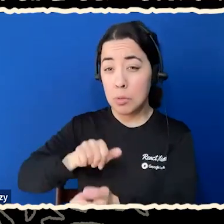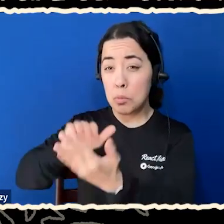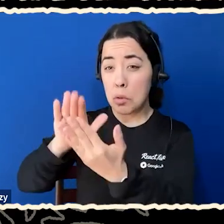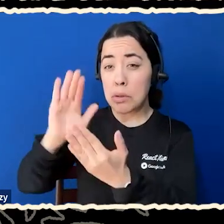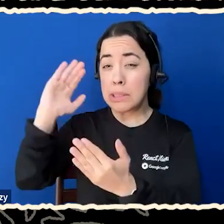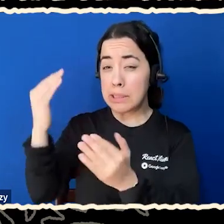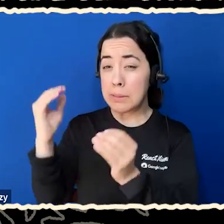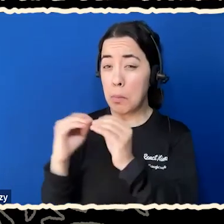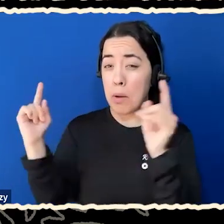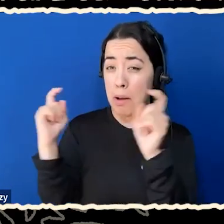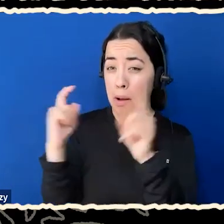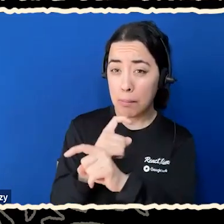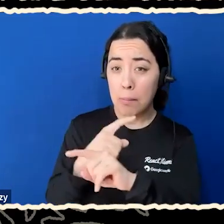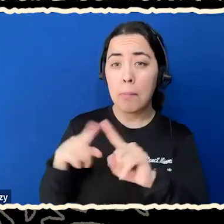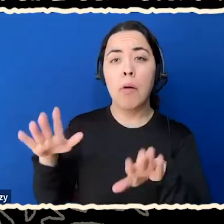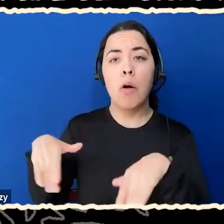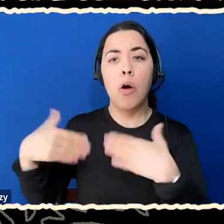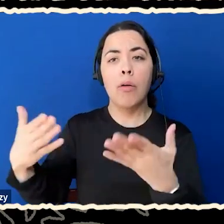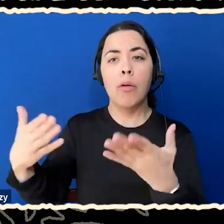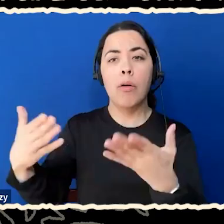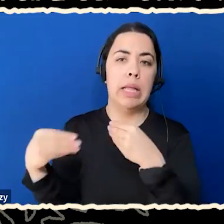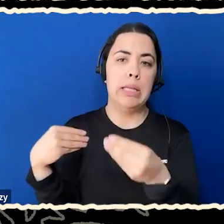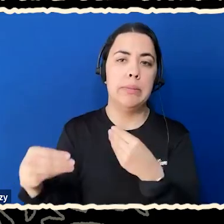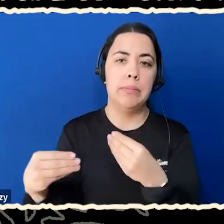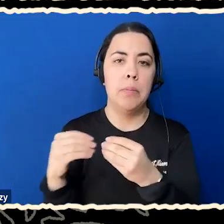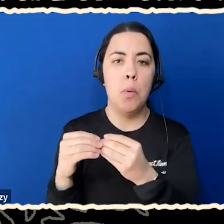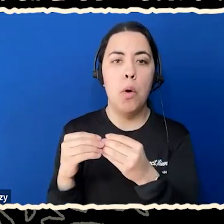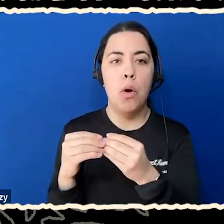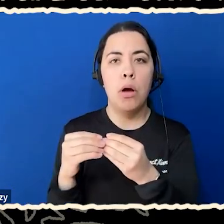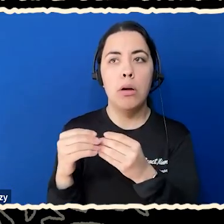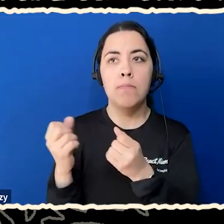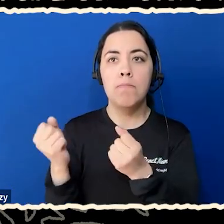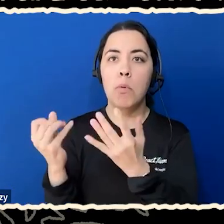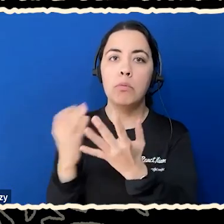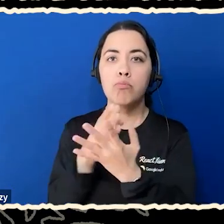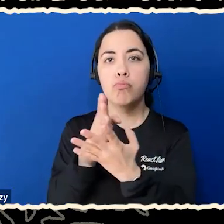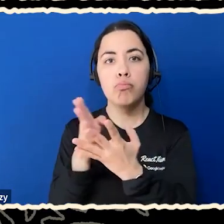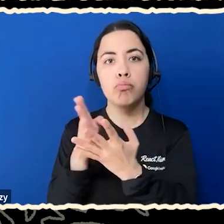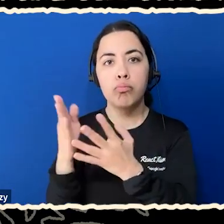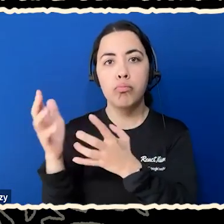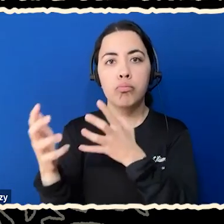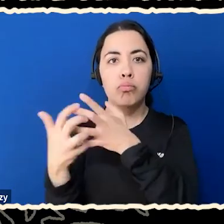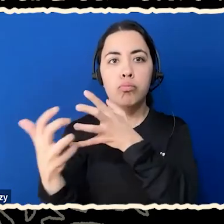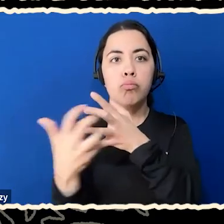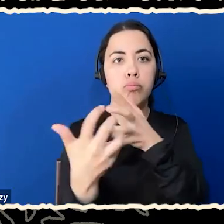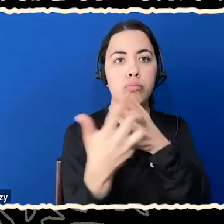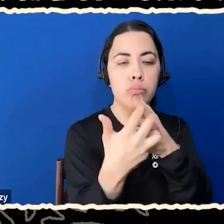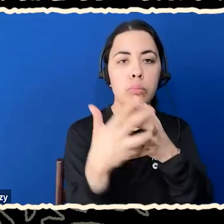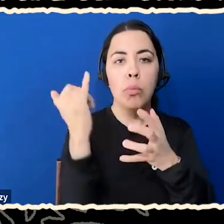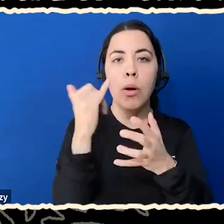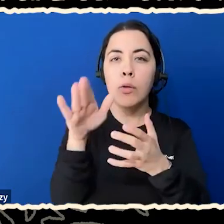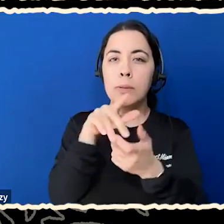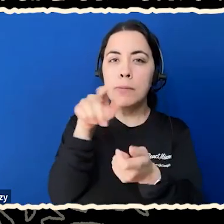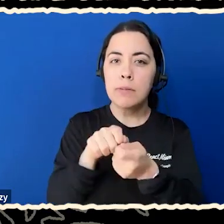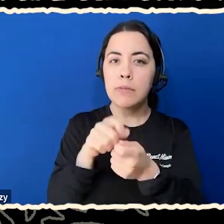more complex, offers more flexibility and modularity, because you can always explicitly enforce specific versions of the common libraries